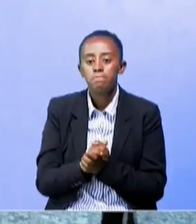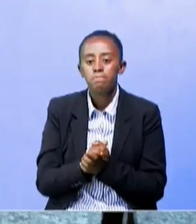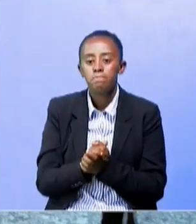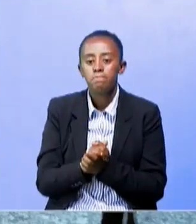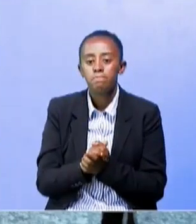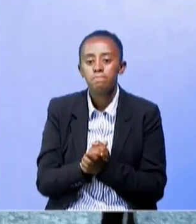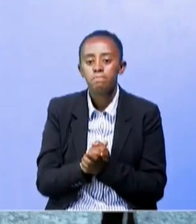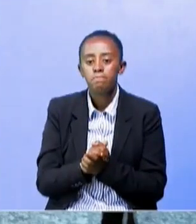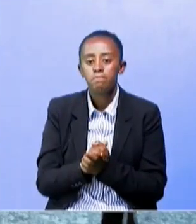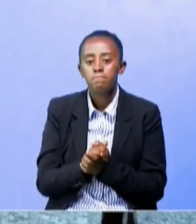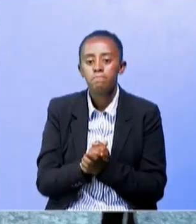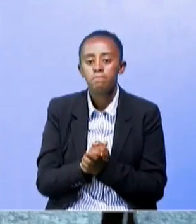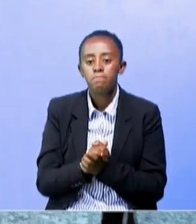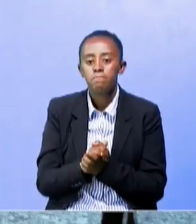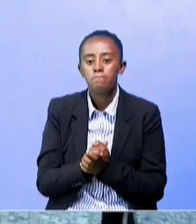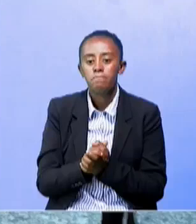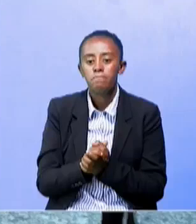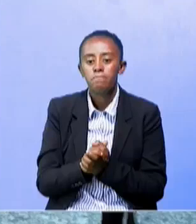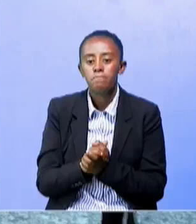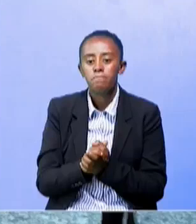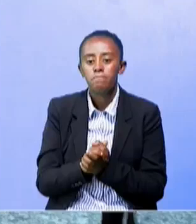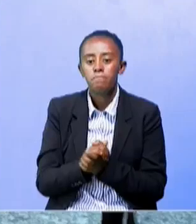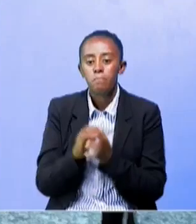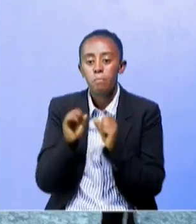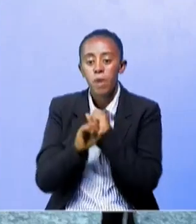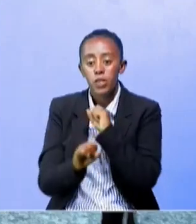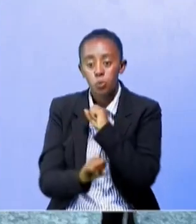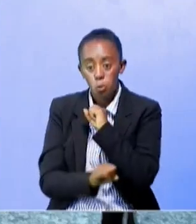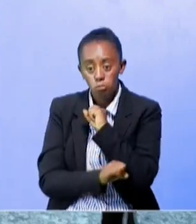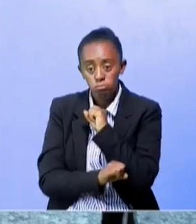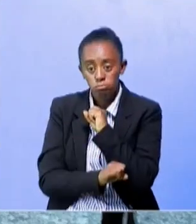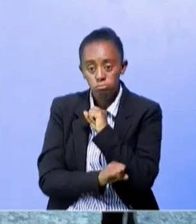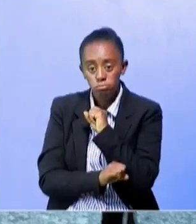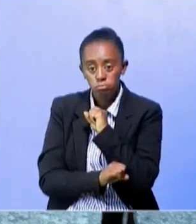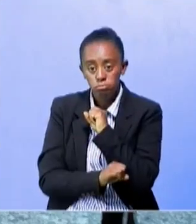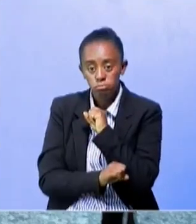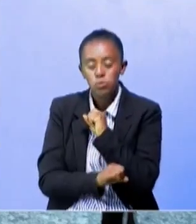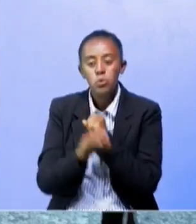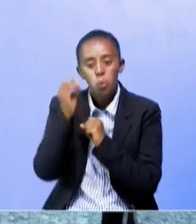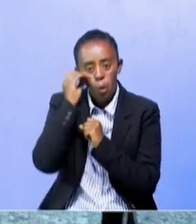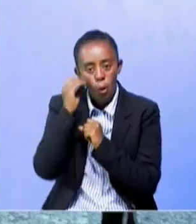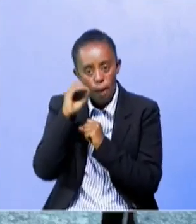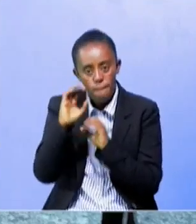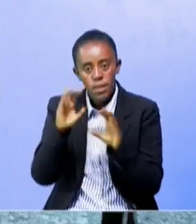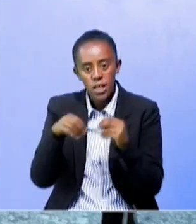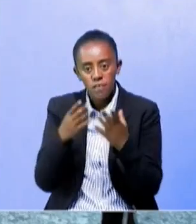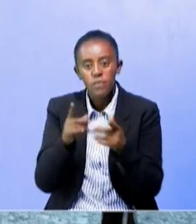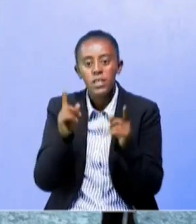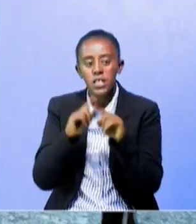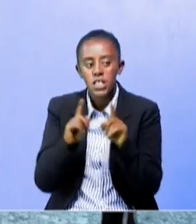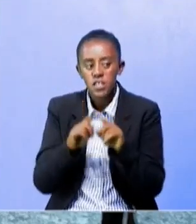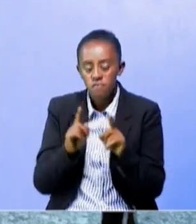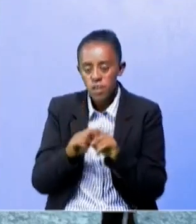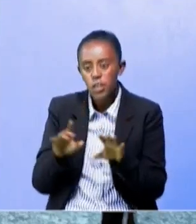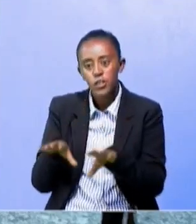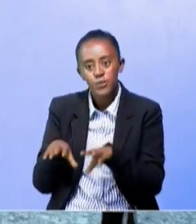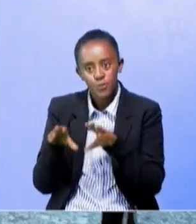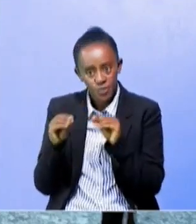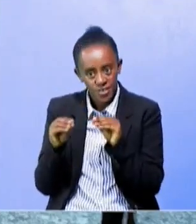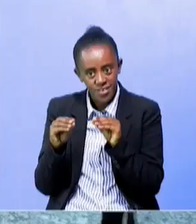let me try to use these expressions based on the opinions that's given by different